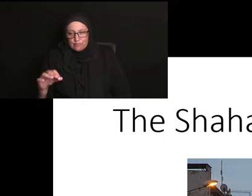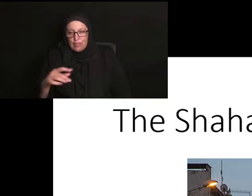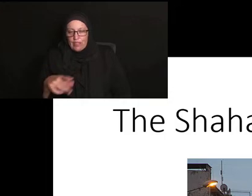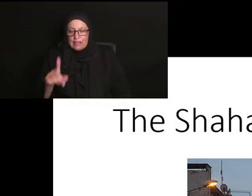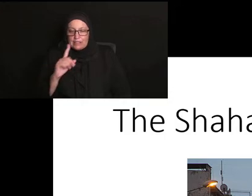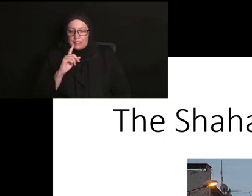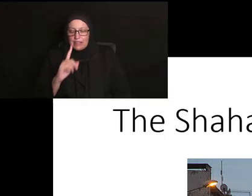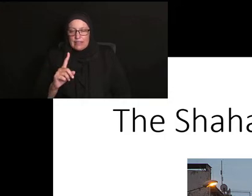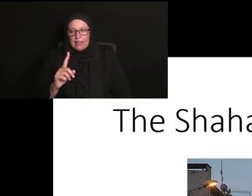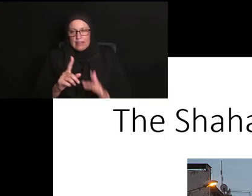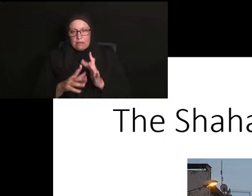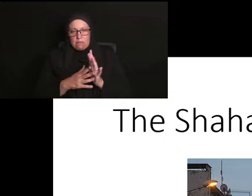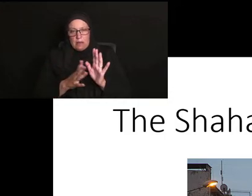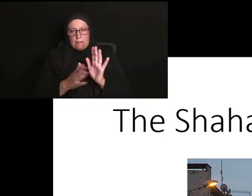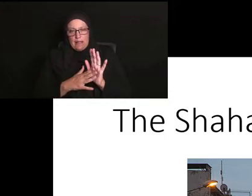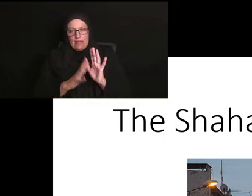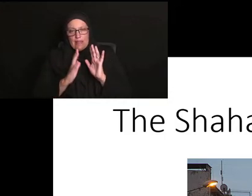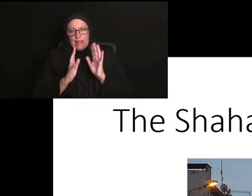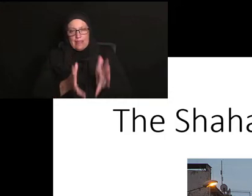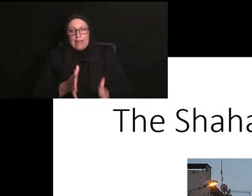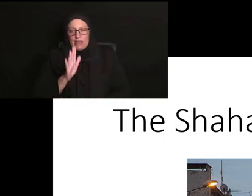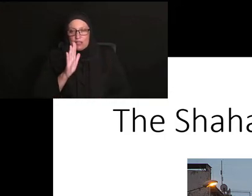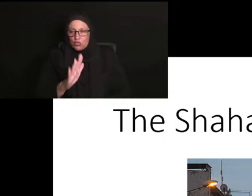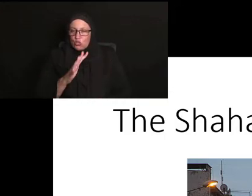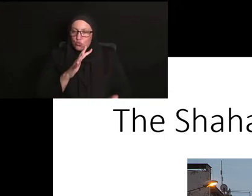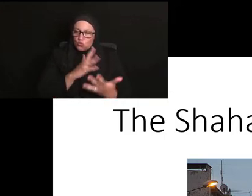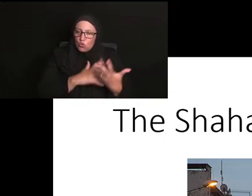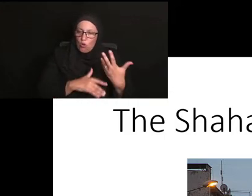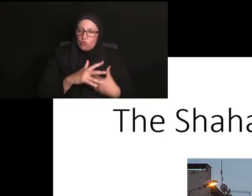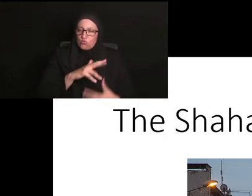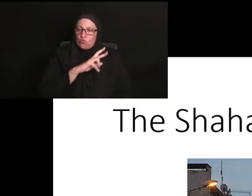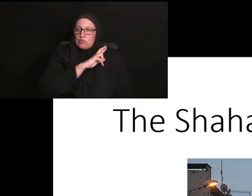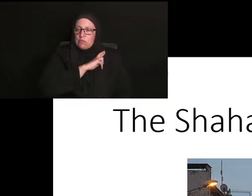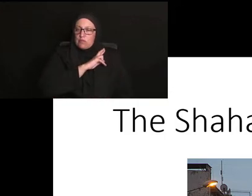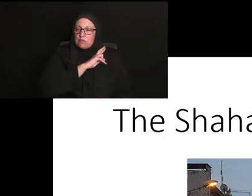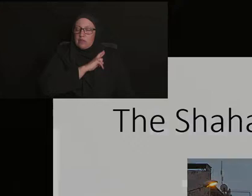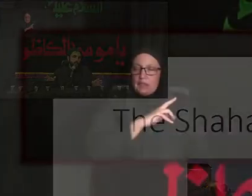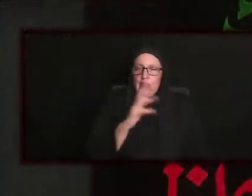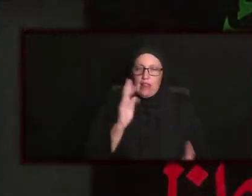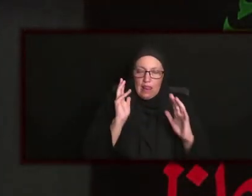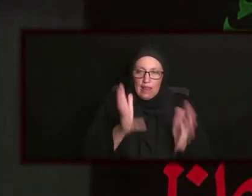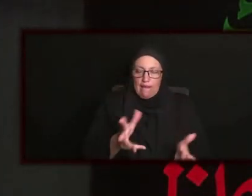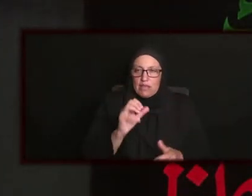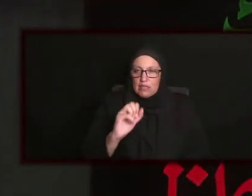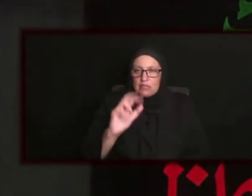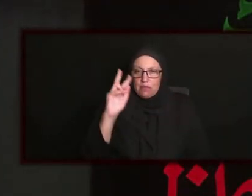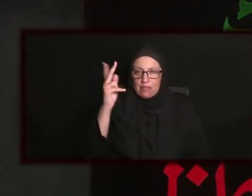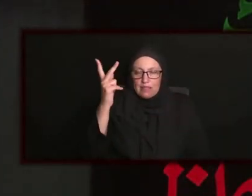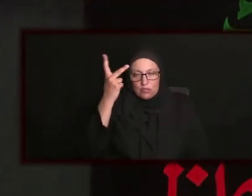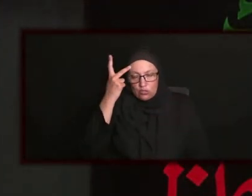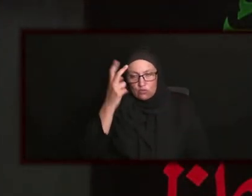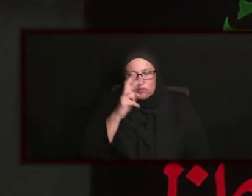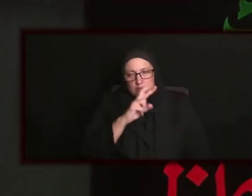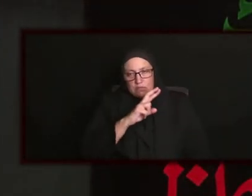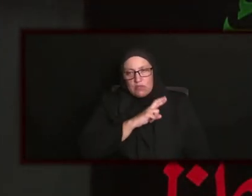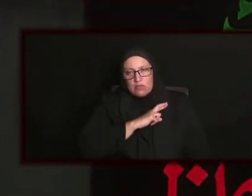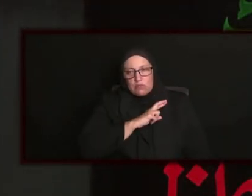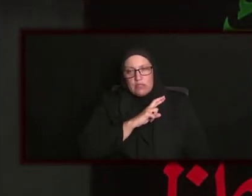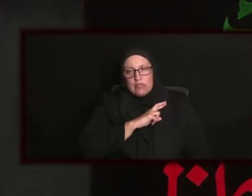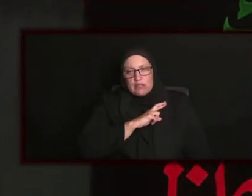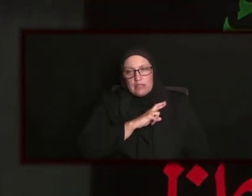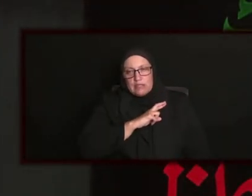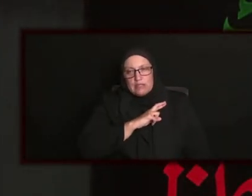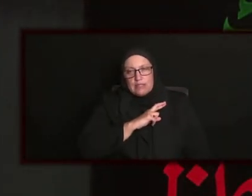his social and political responsibilities and he left the Ummah and he was sitting at home or in a masjid and he